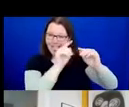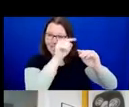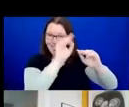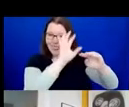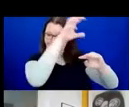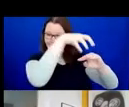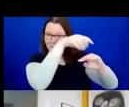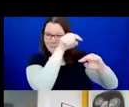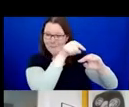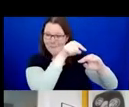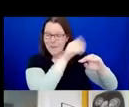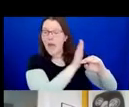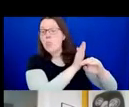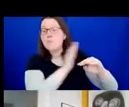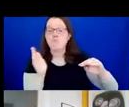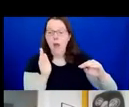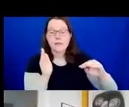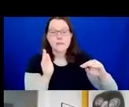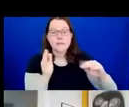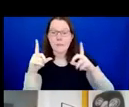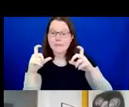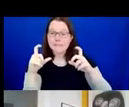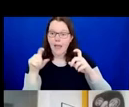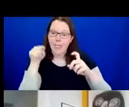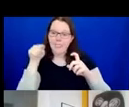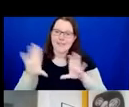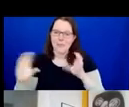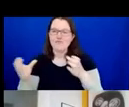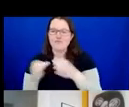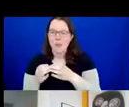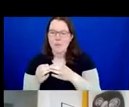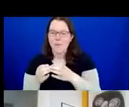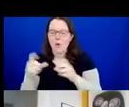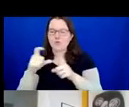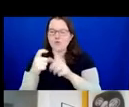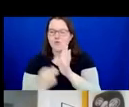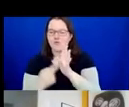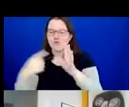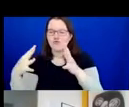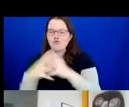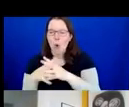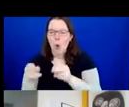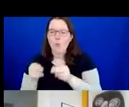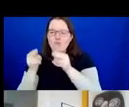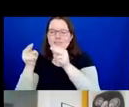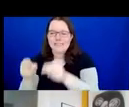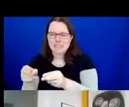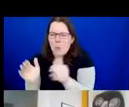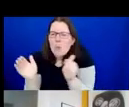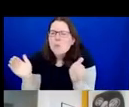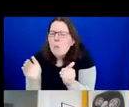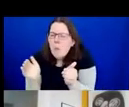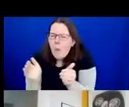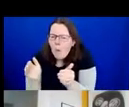And on the right is the group. They were called the Drawbridge Group, a small group of paid